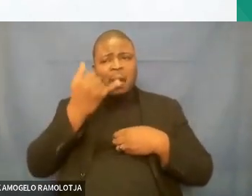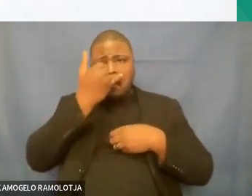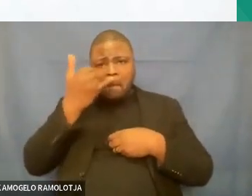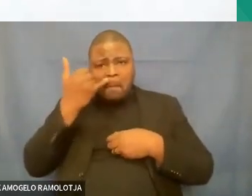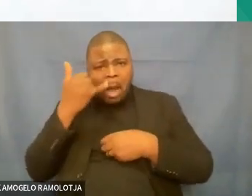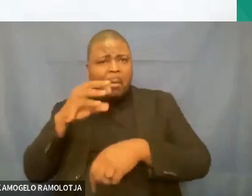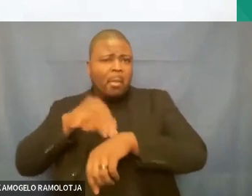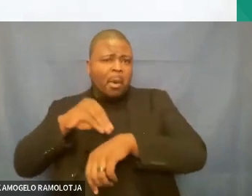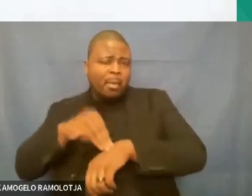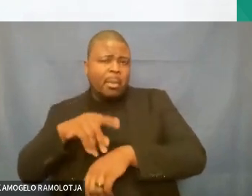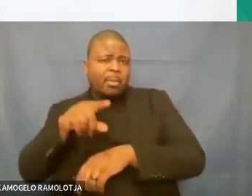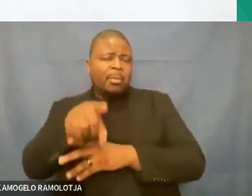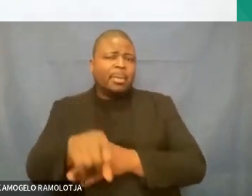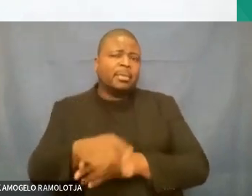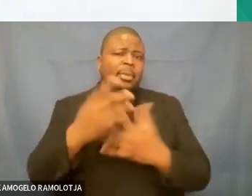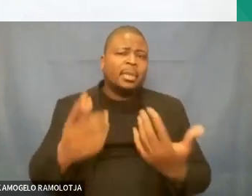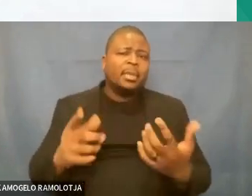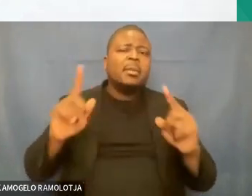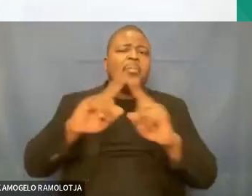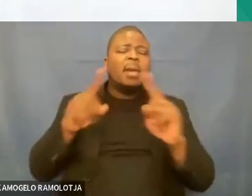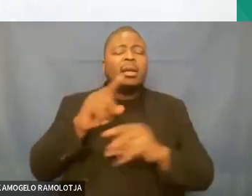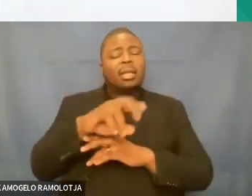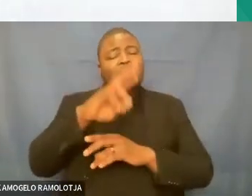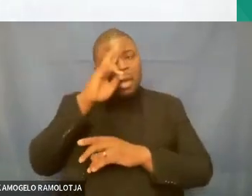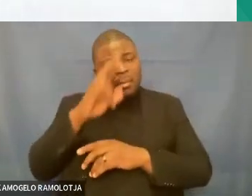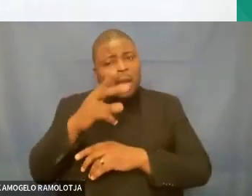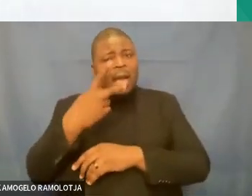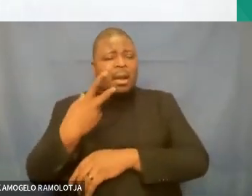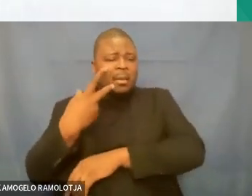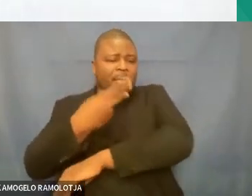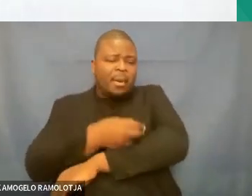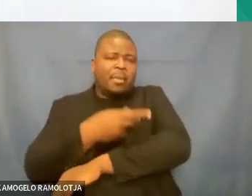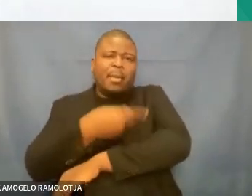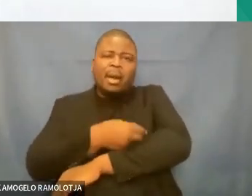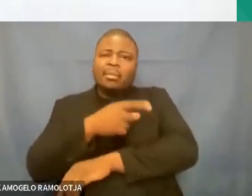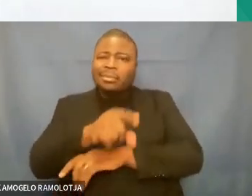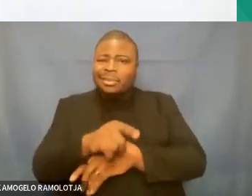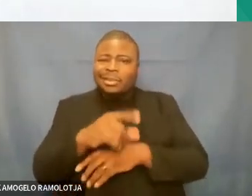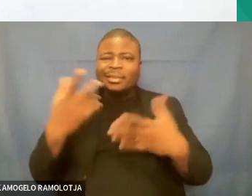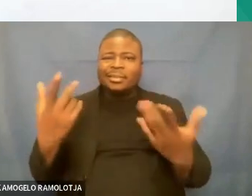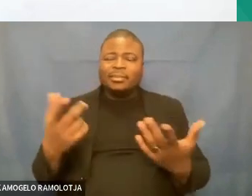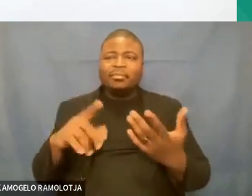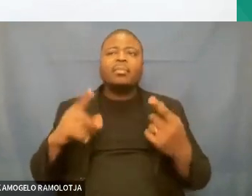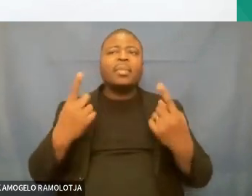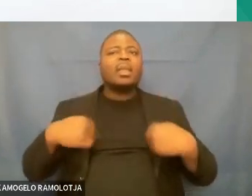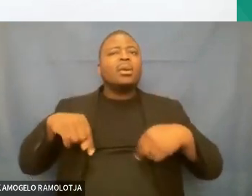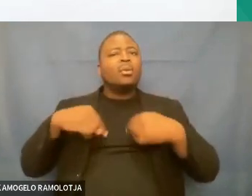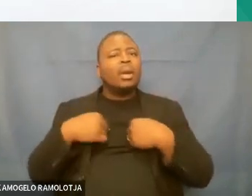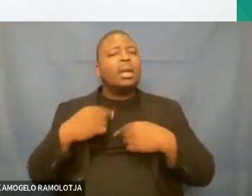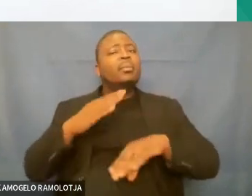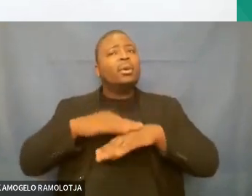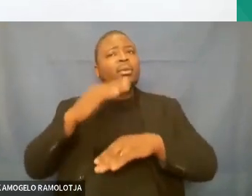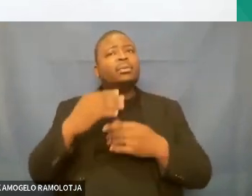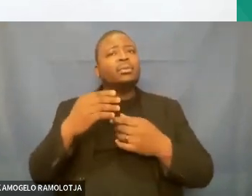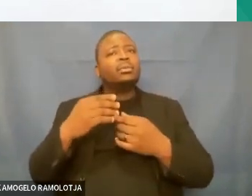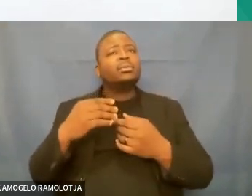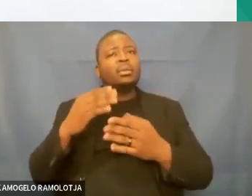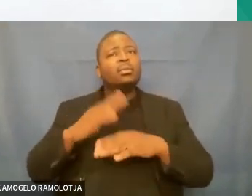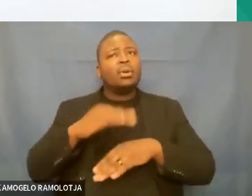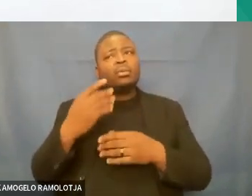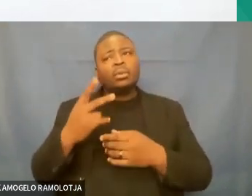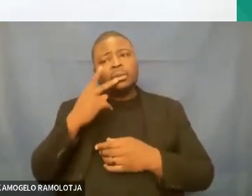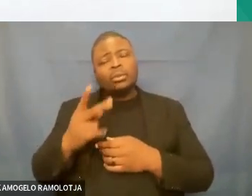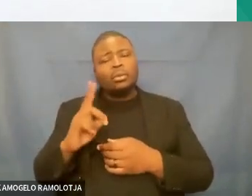that, as I mentioned, with confiscation of needles, what we see a lot of the time is that, and I think Charity will also touch on